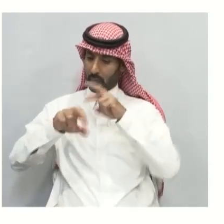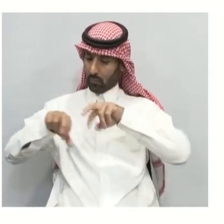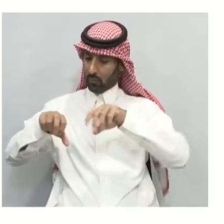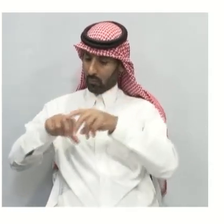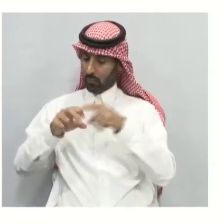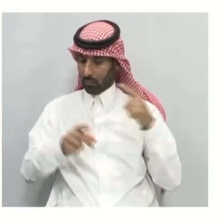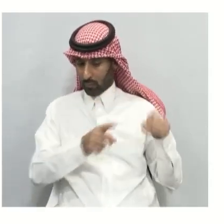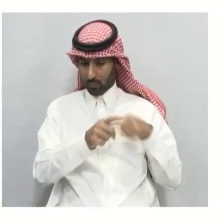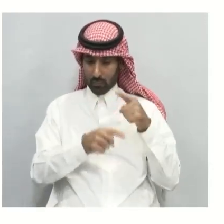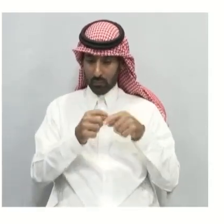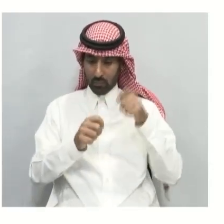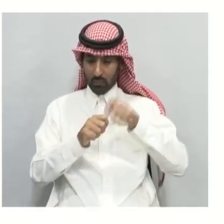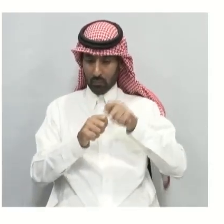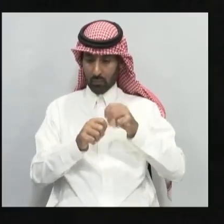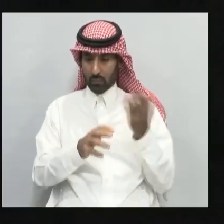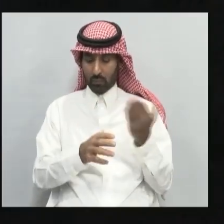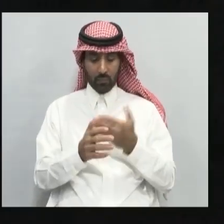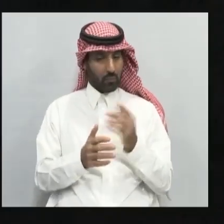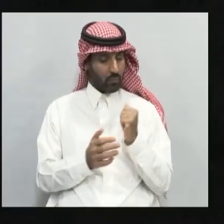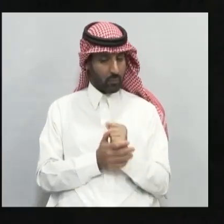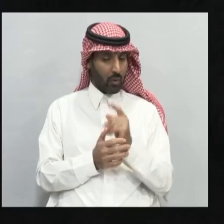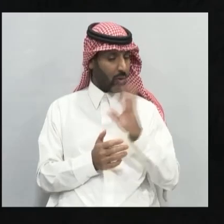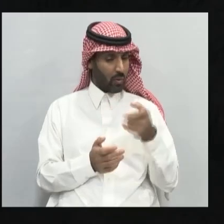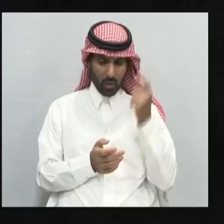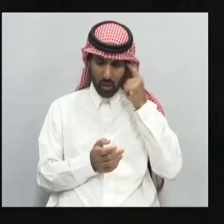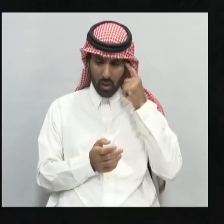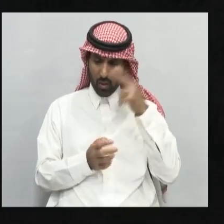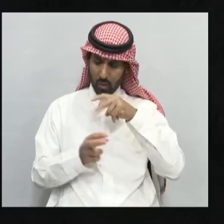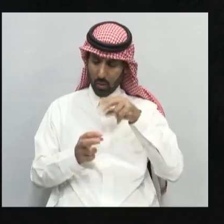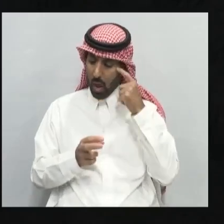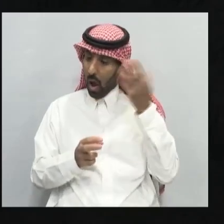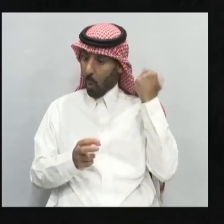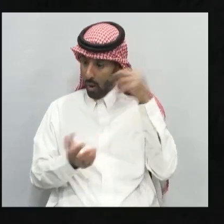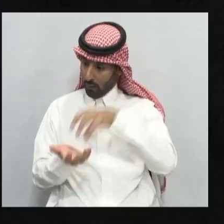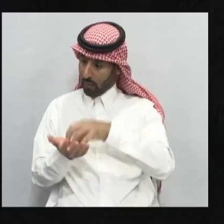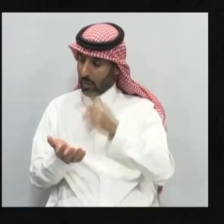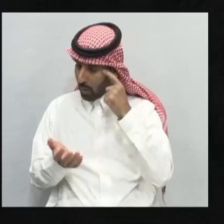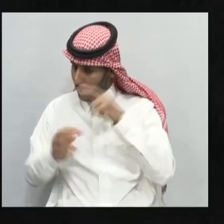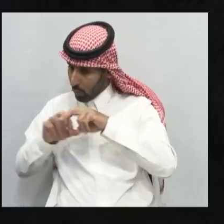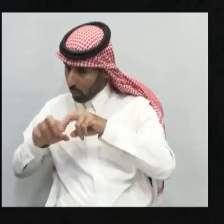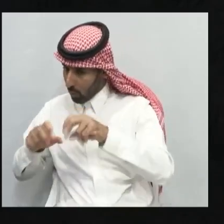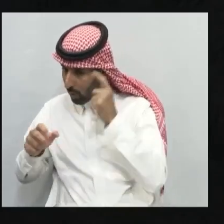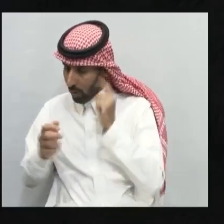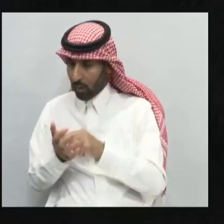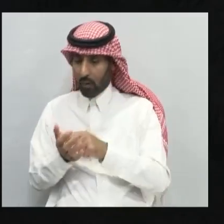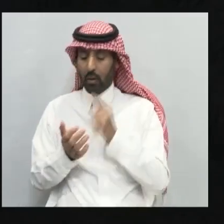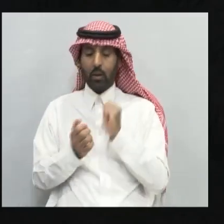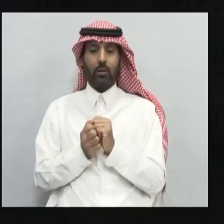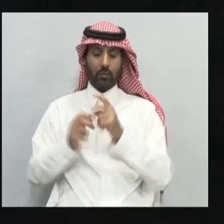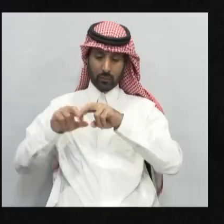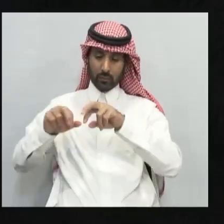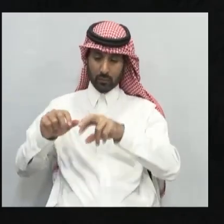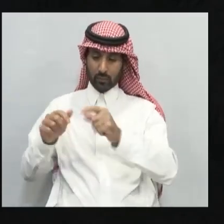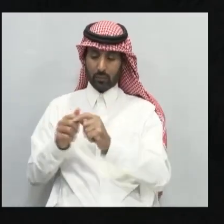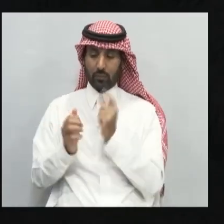wheel was an invention. Anything that you can find, it was there, created by Almighty, you will find it.